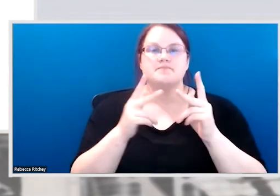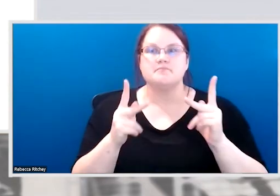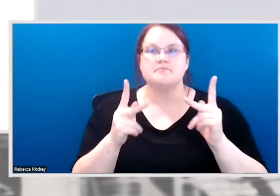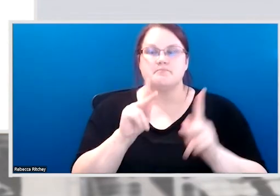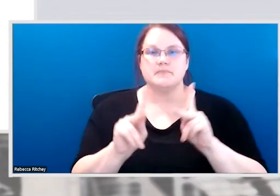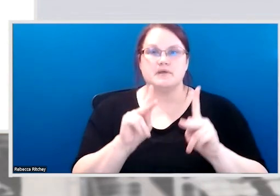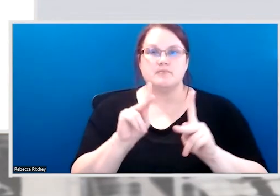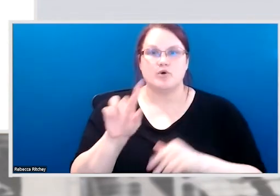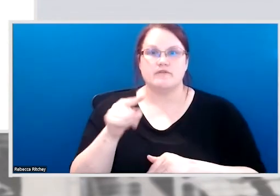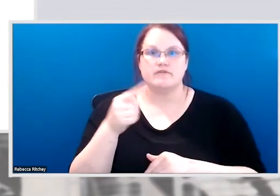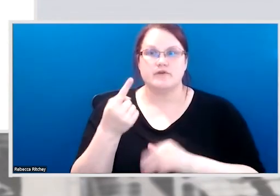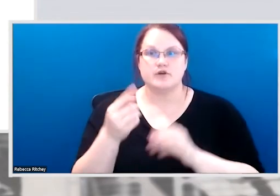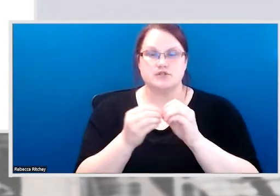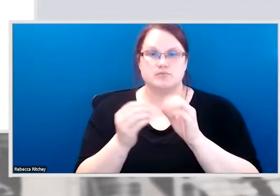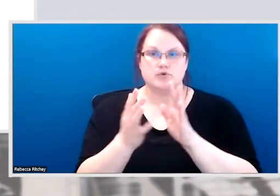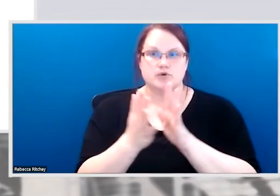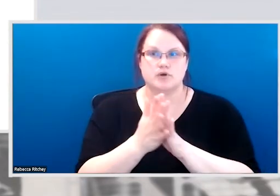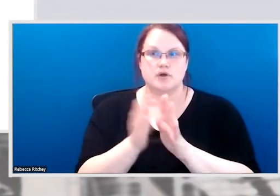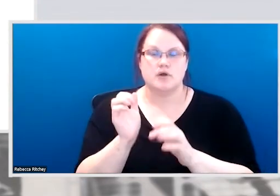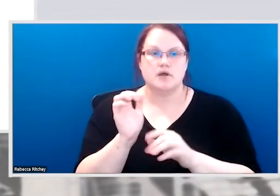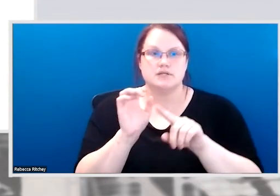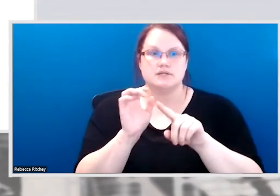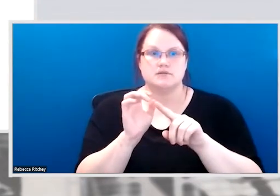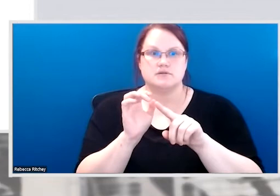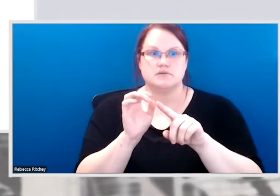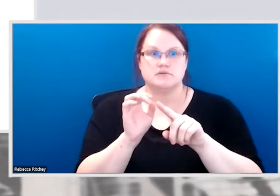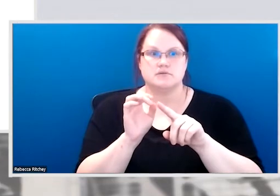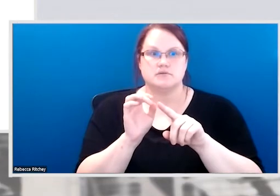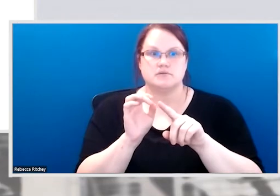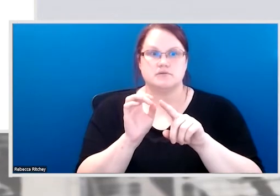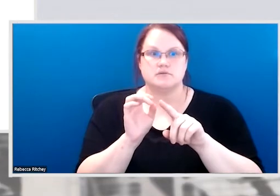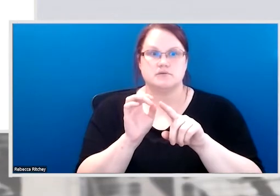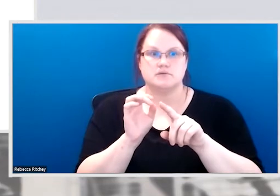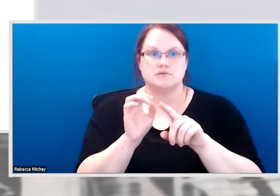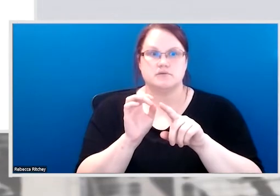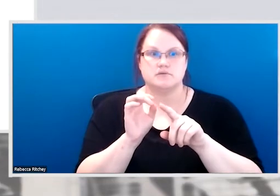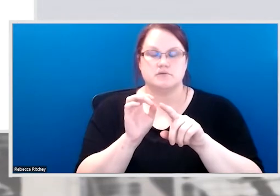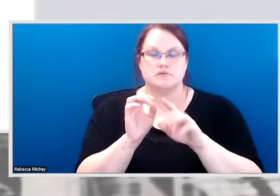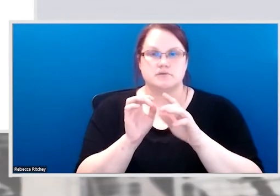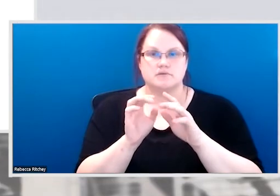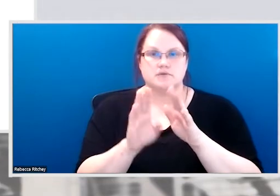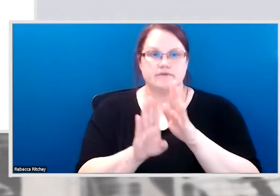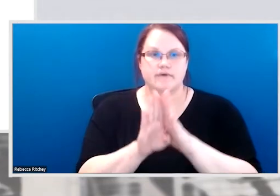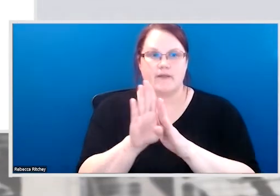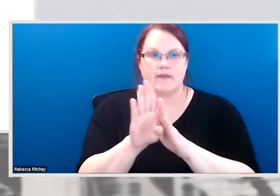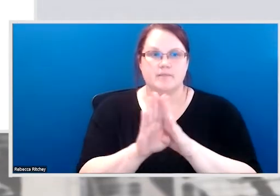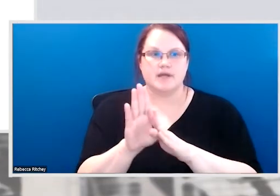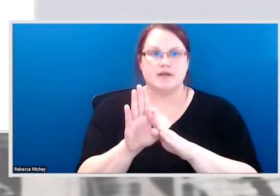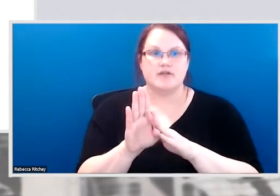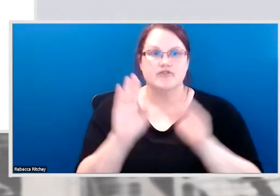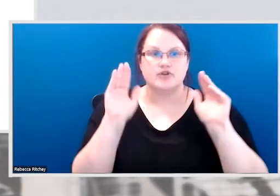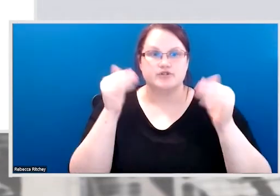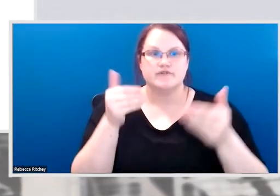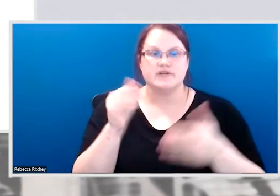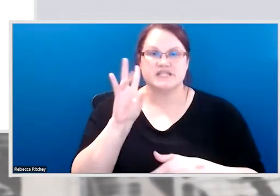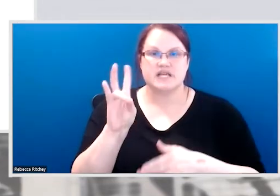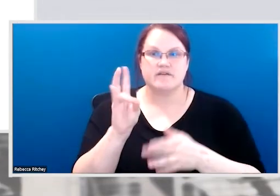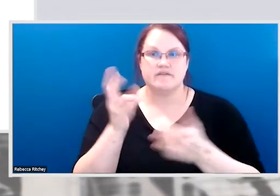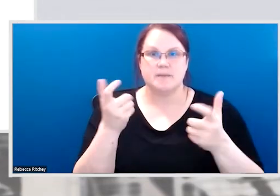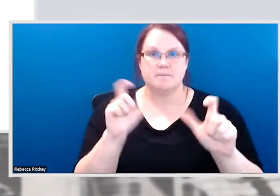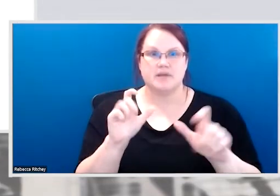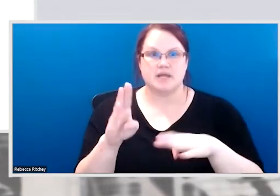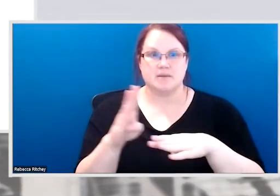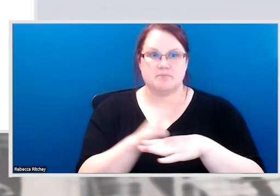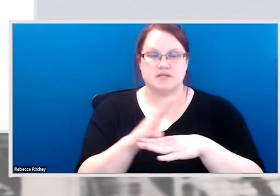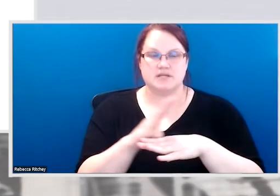that intervenes across all layers of successful, healthy, and sustainable Main Street development. And you will see that there's a focus on 7 major business